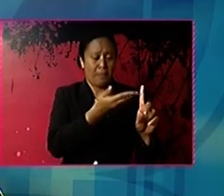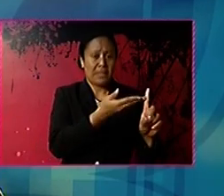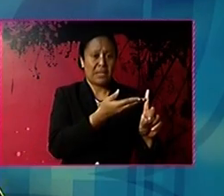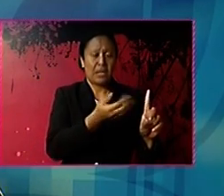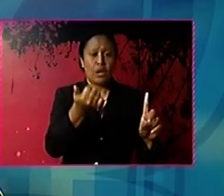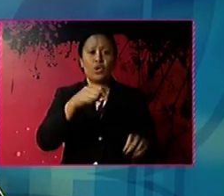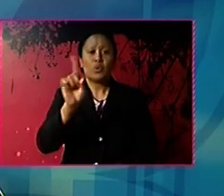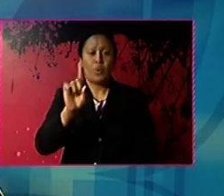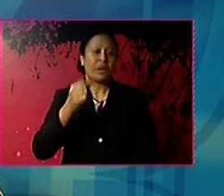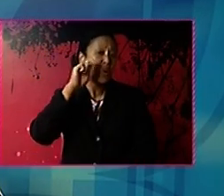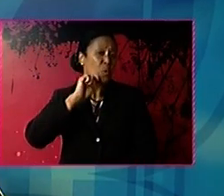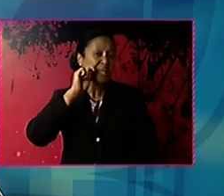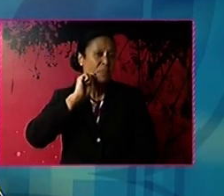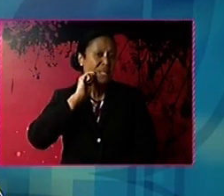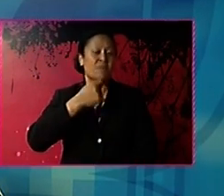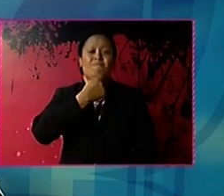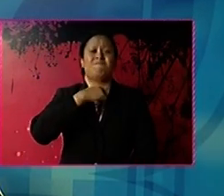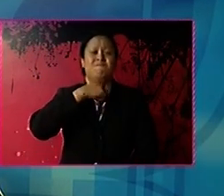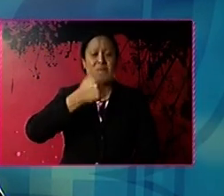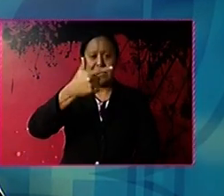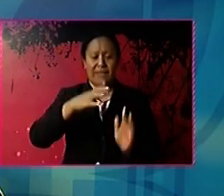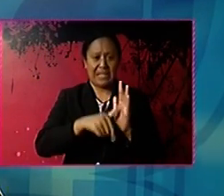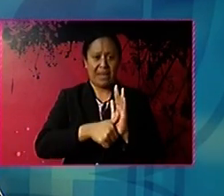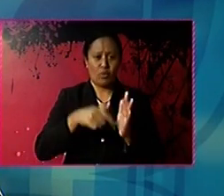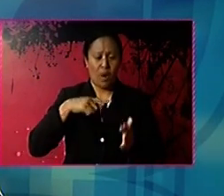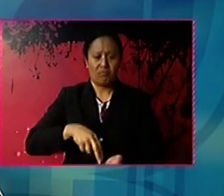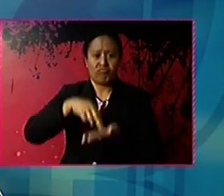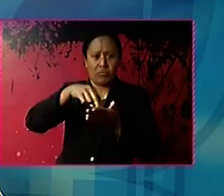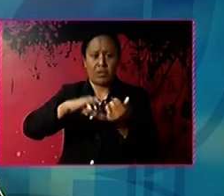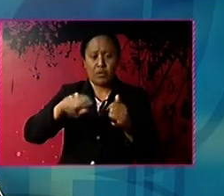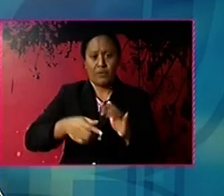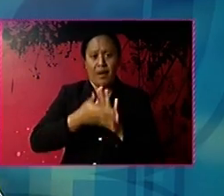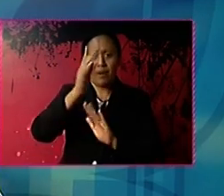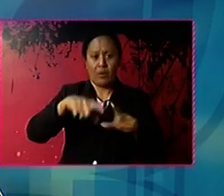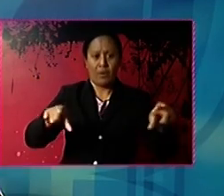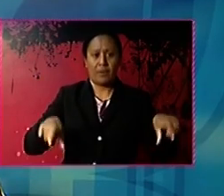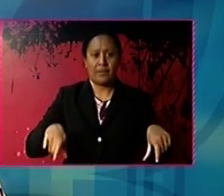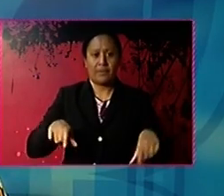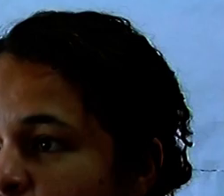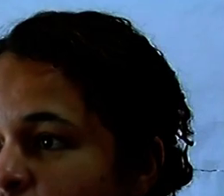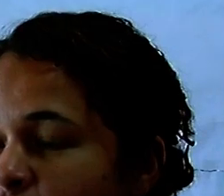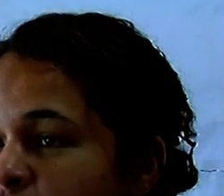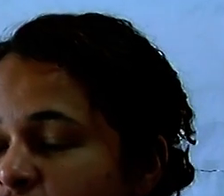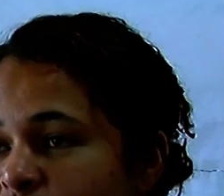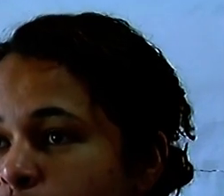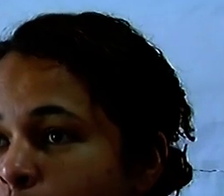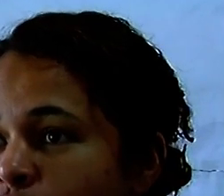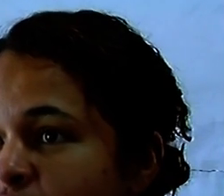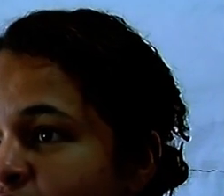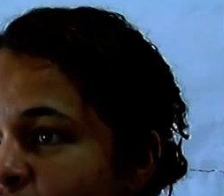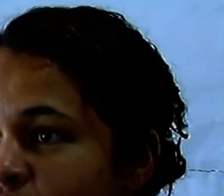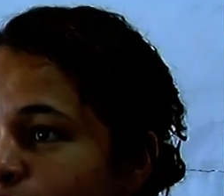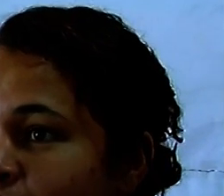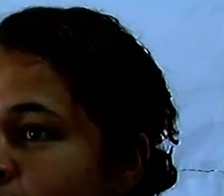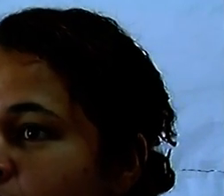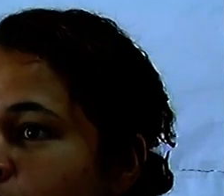razor blade to slash himself several times on the neck while appearing before the Suva High Court. This was a remand prisoner in